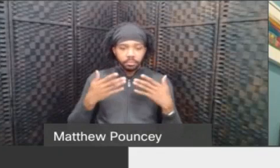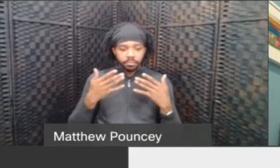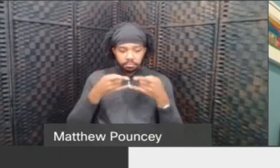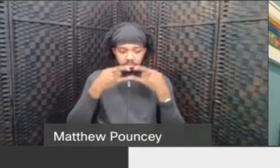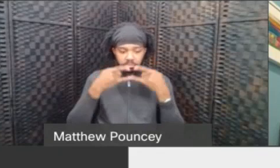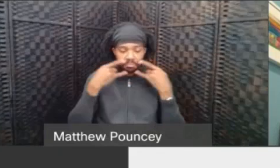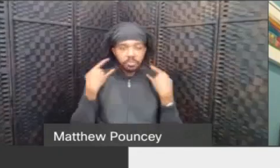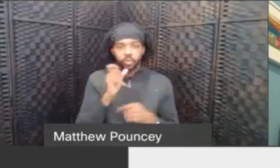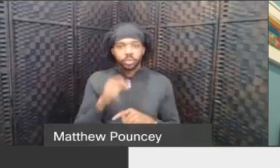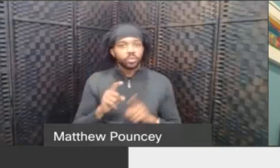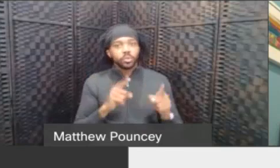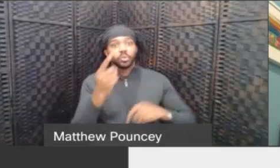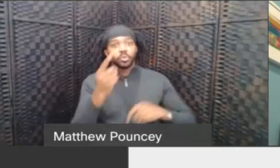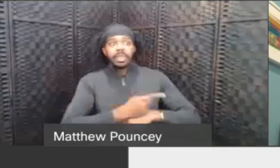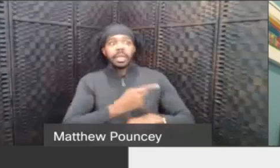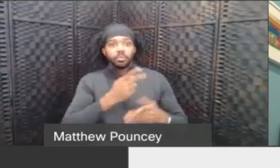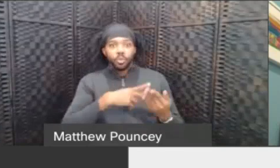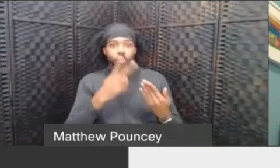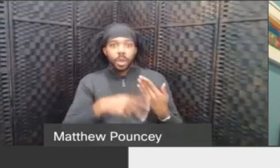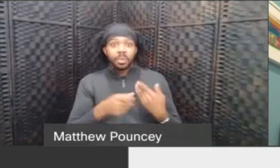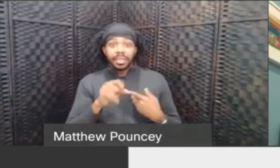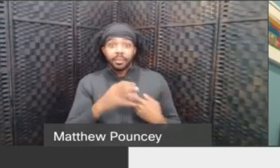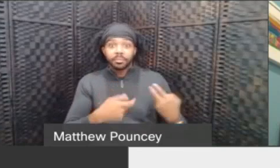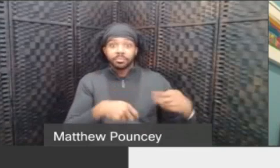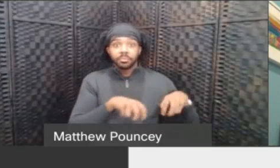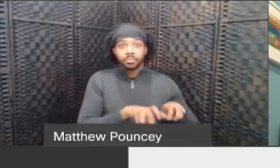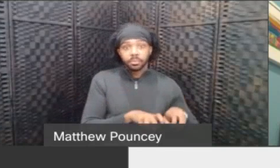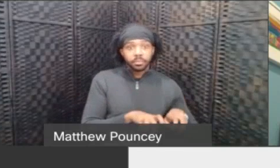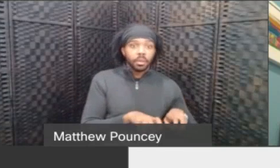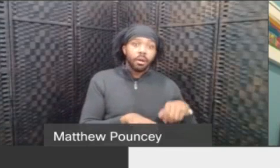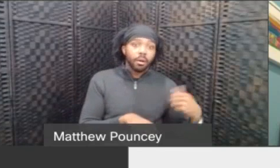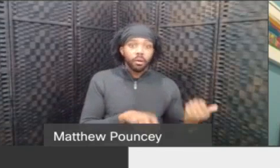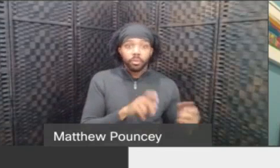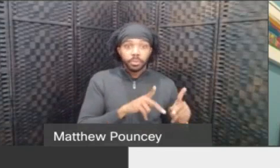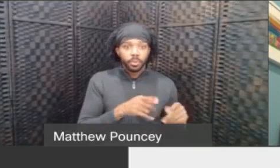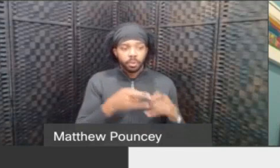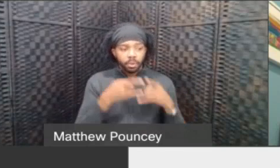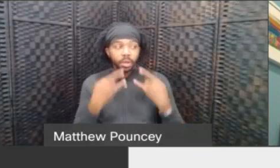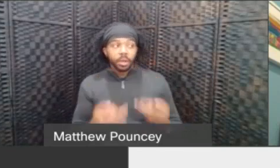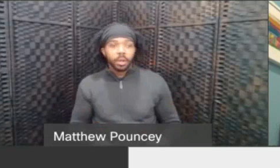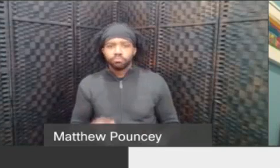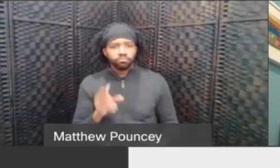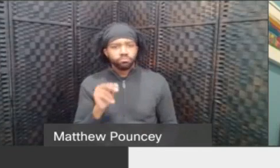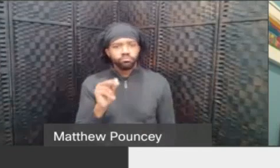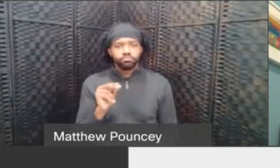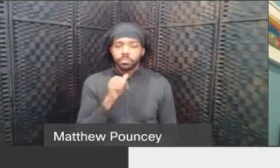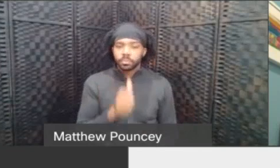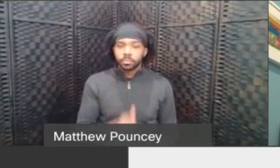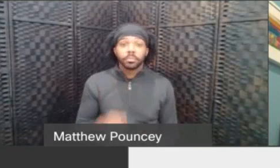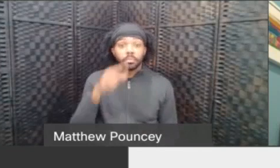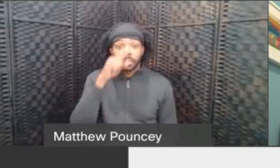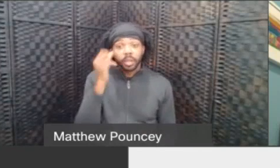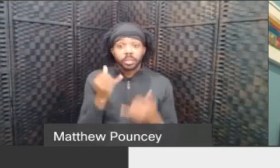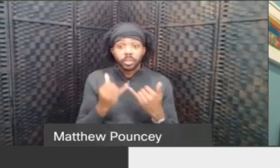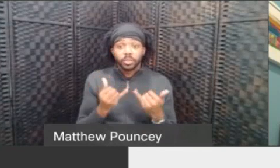setting where they're going to be sitting near other people unmasked. Because